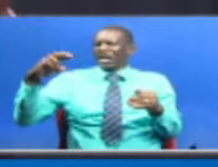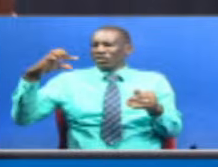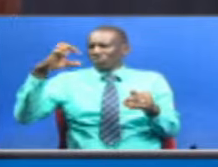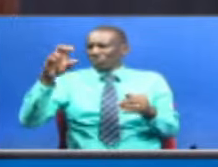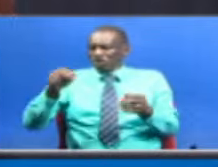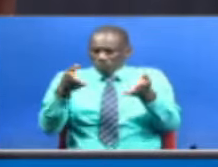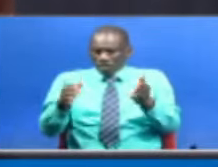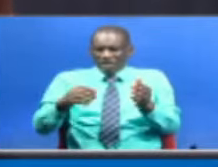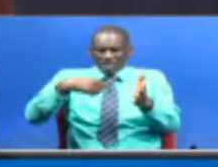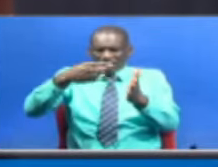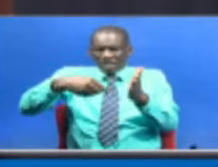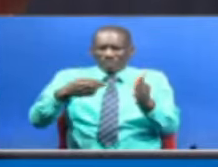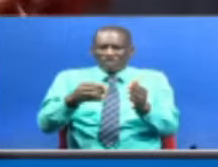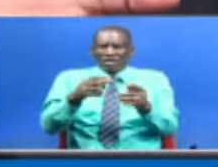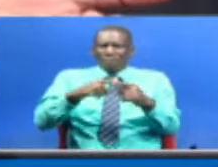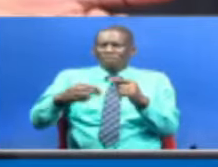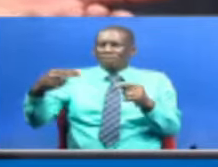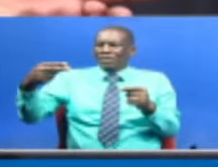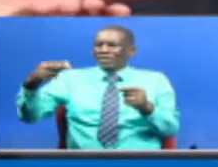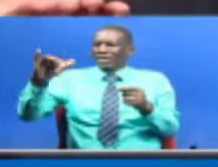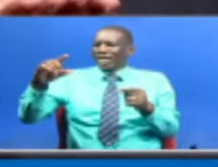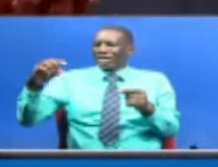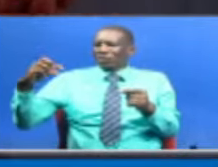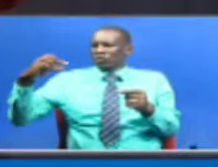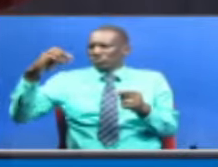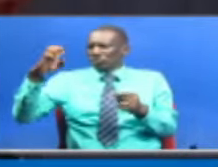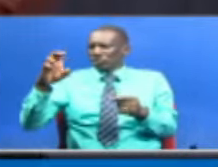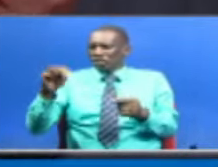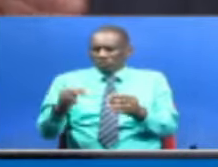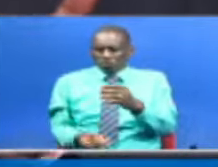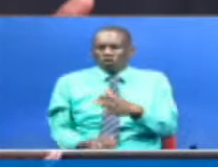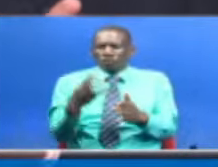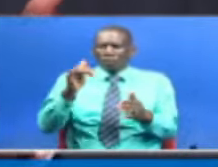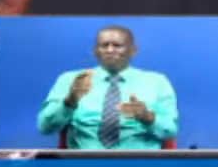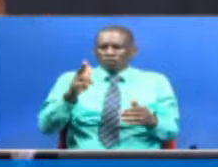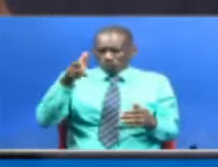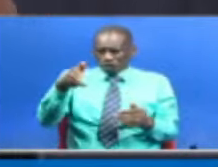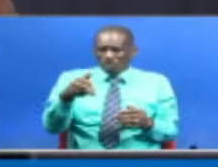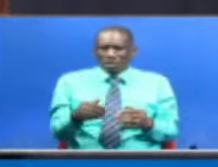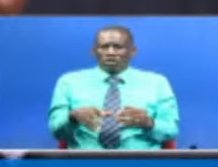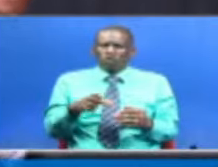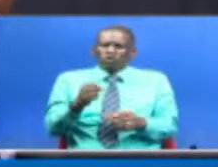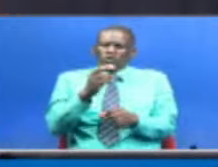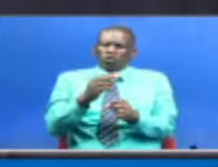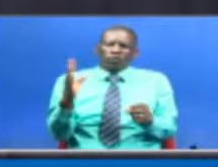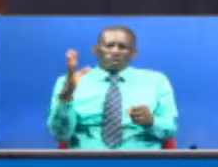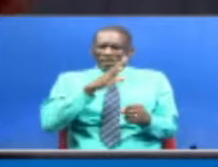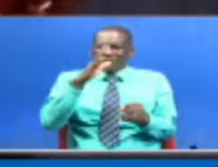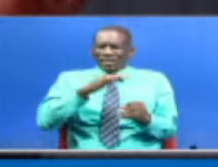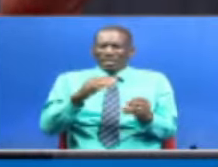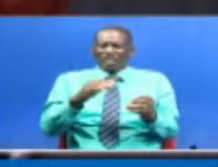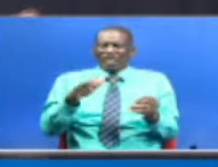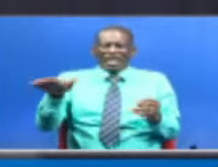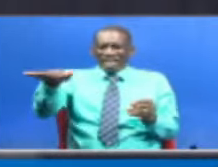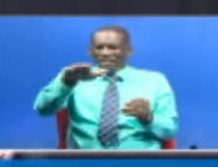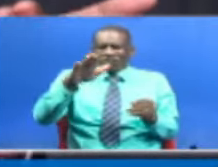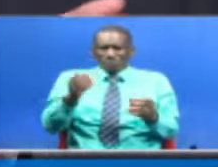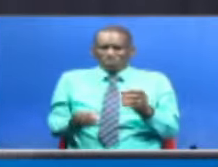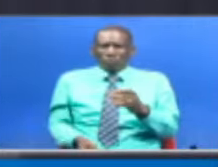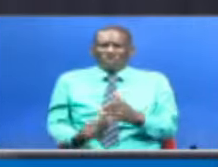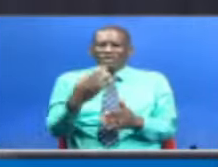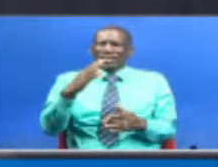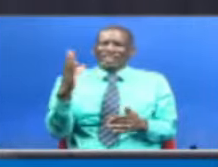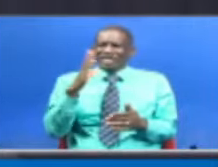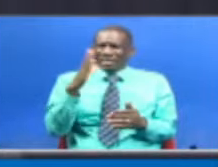is developed using fossil fuel. So you'll have polluted the environment to generate gray or dirty